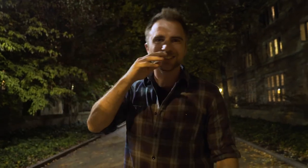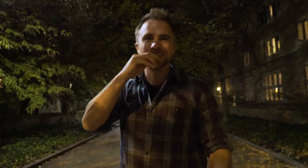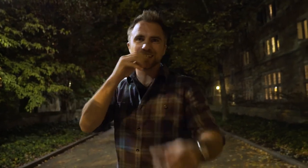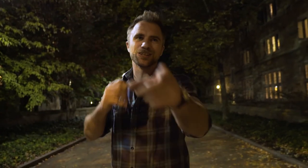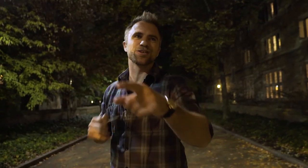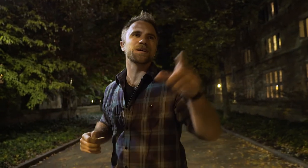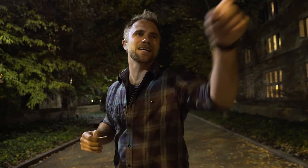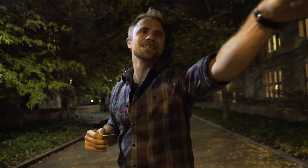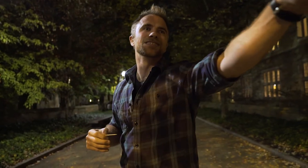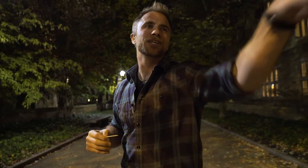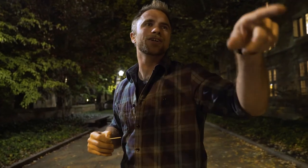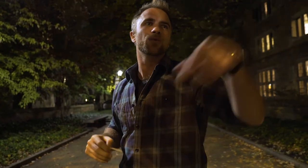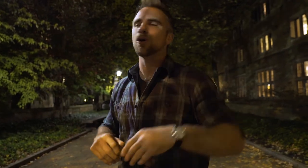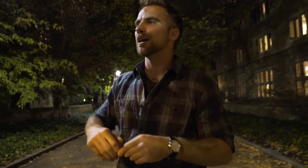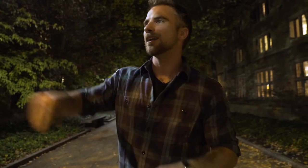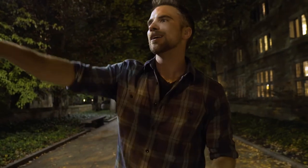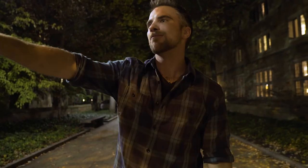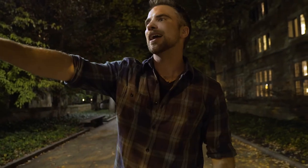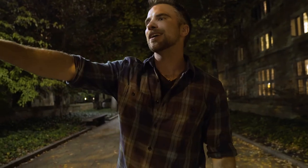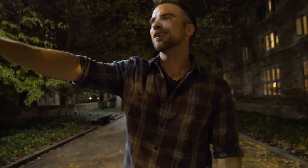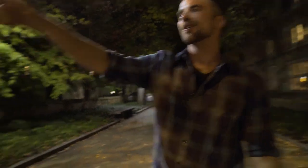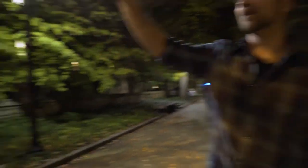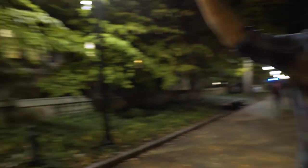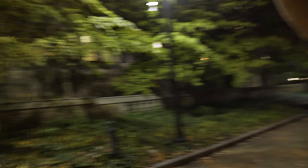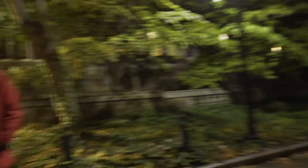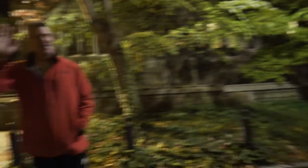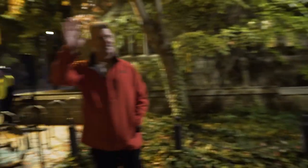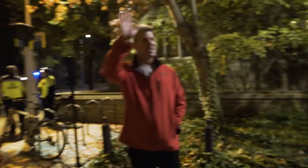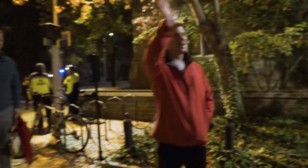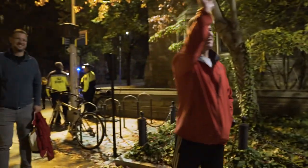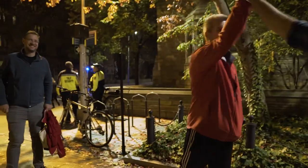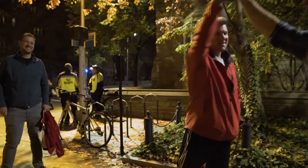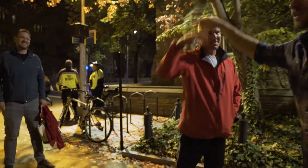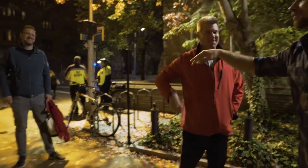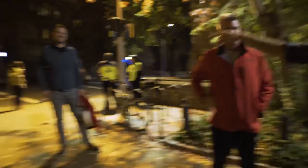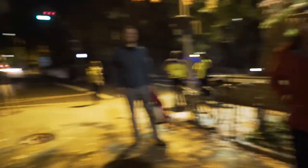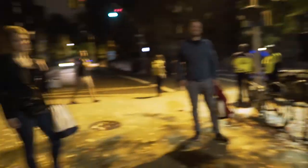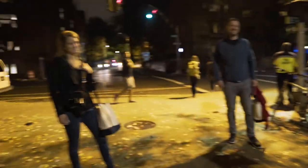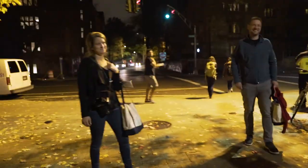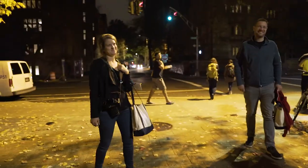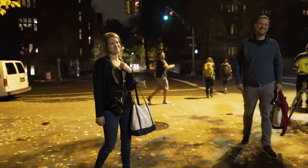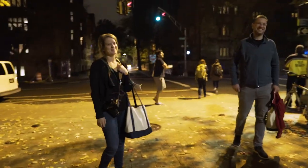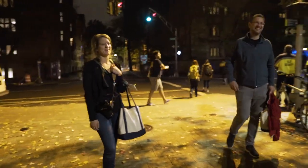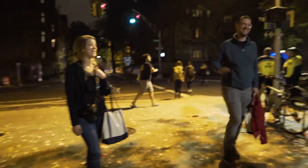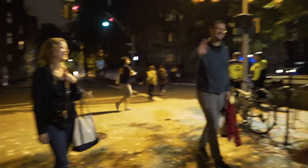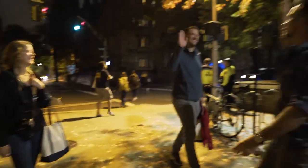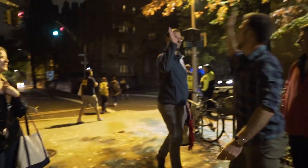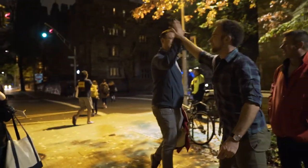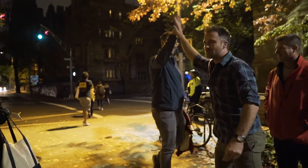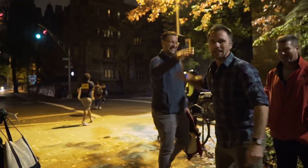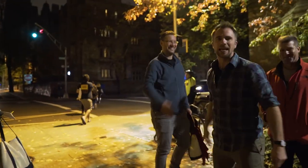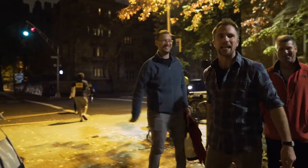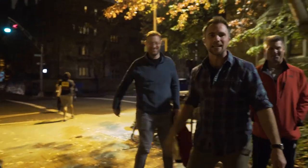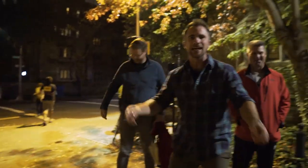everyone. Justin, you the man. Joe, you the woman. Mike, you the man with the plan. All right. Vincent, you just came yesterday, but I love